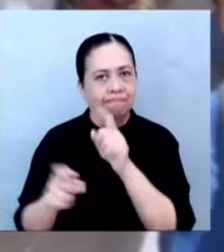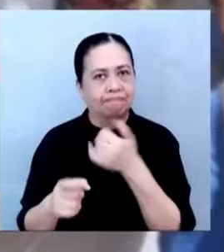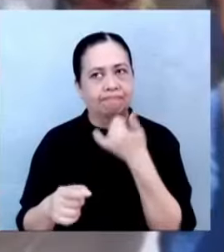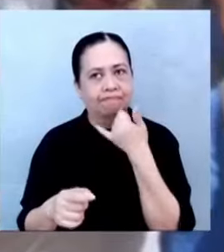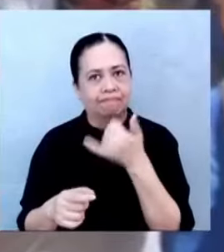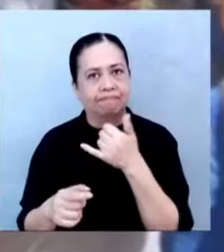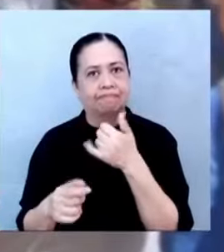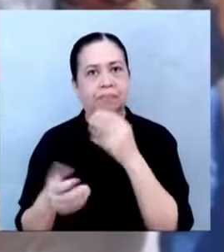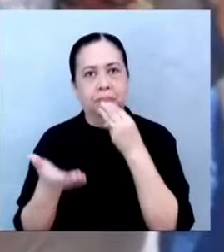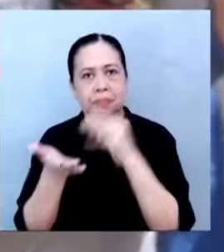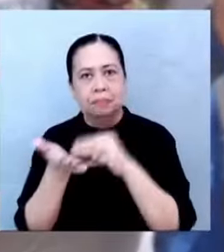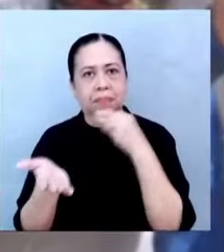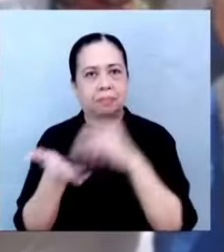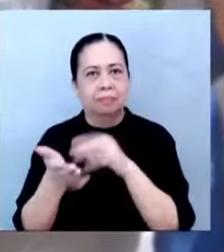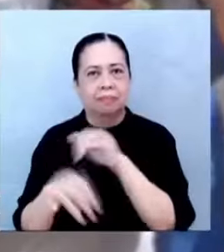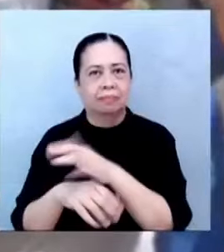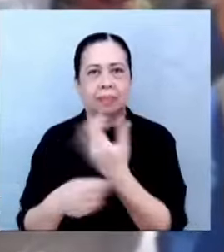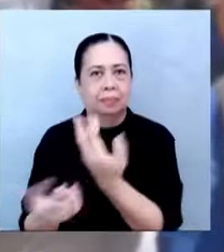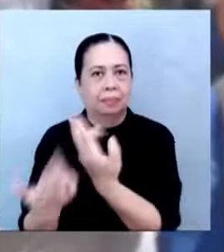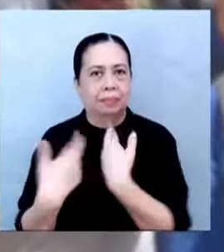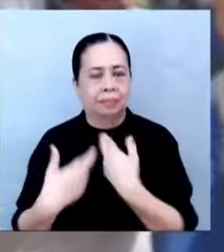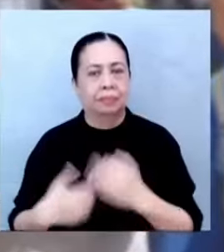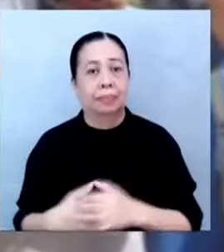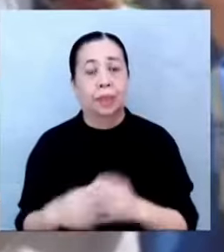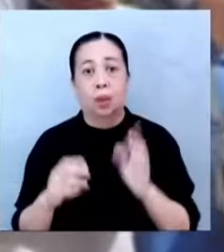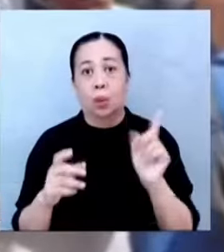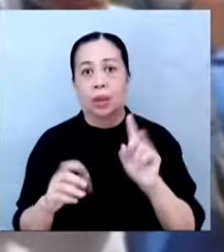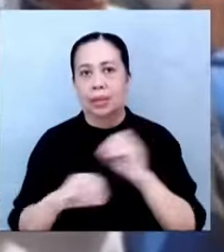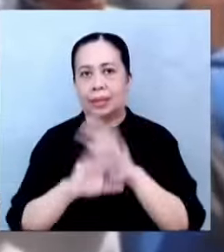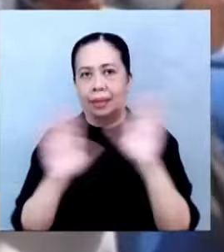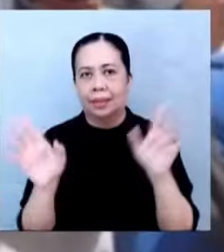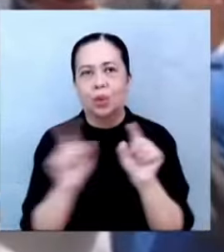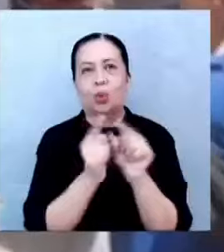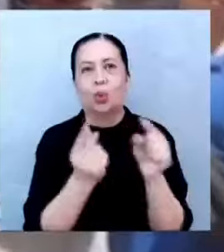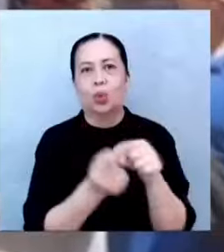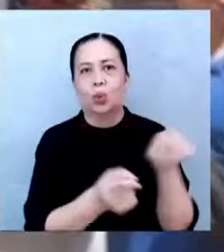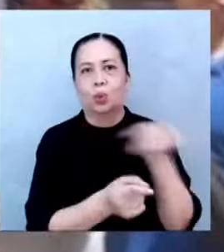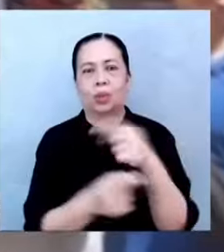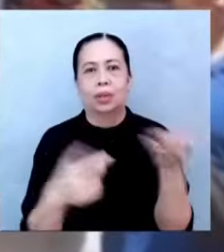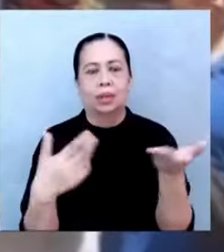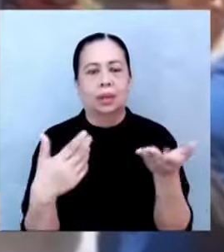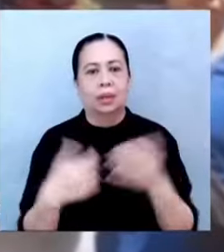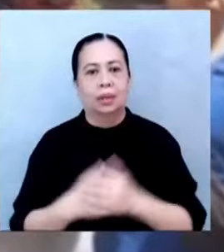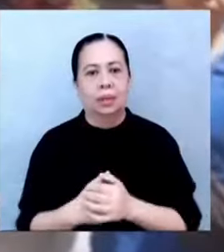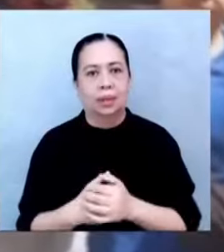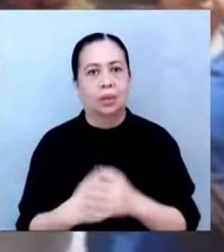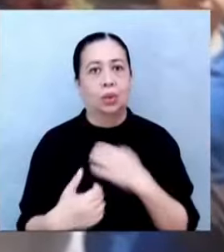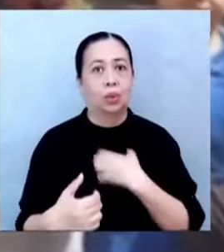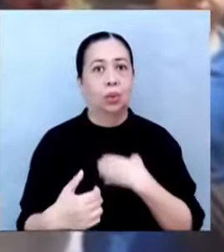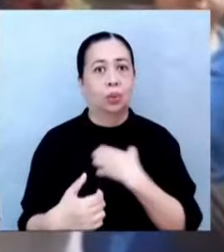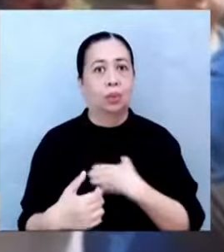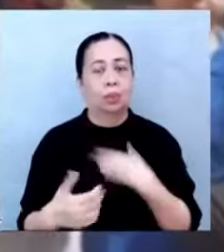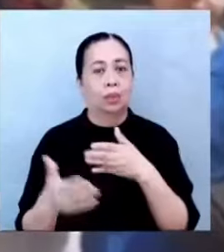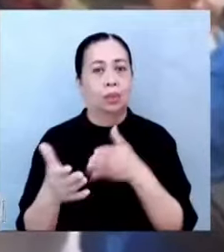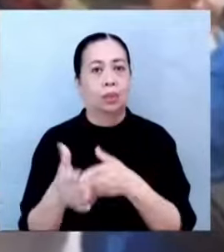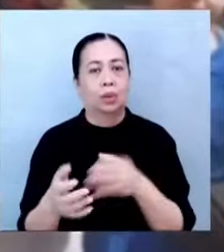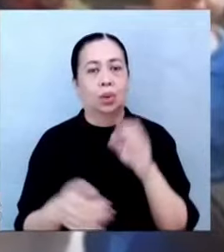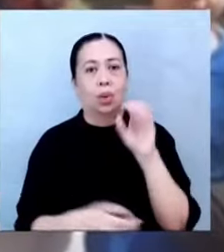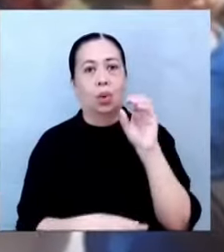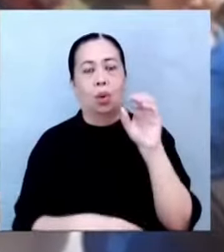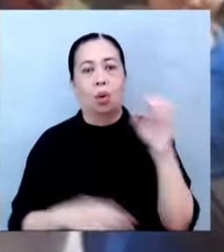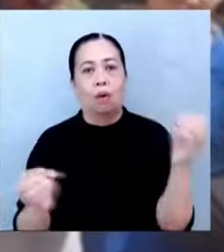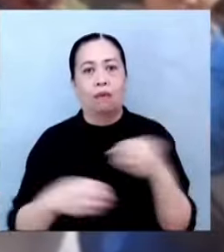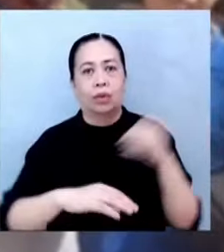our messages. But what is clear right now, Carmina, is that a group already filed a complaint before the Office of the Ombudsman